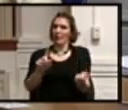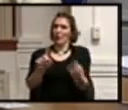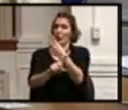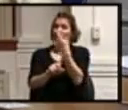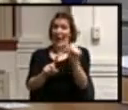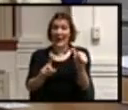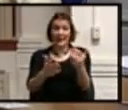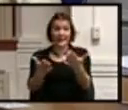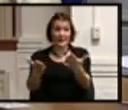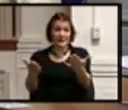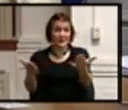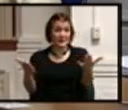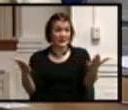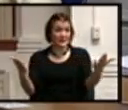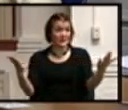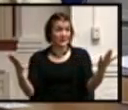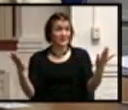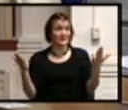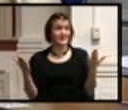Now would be a good time.